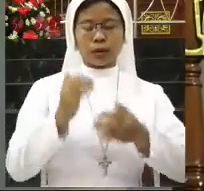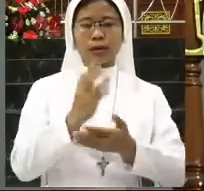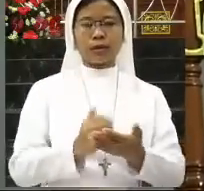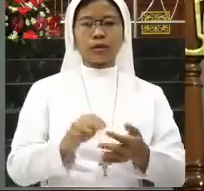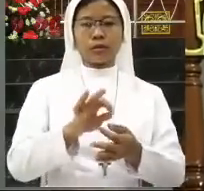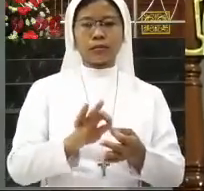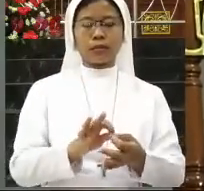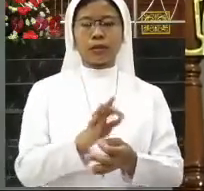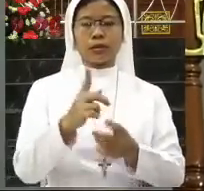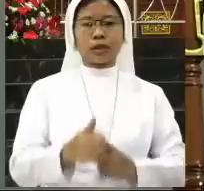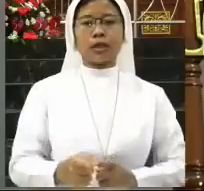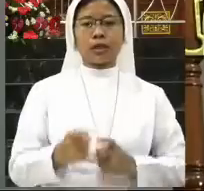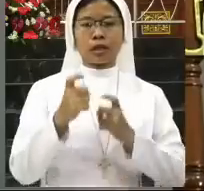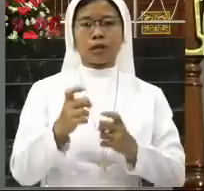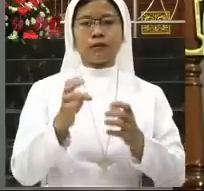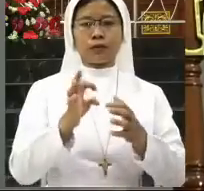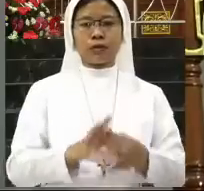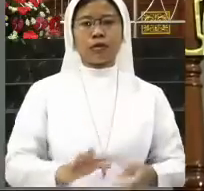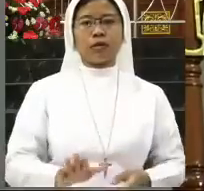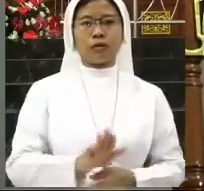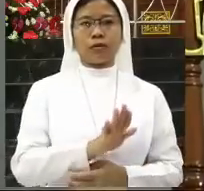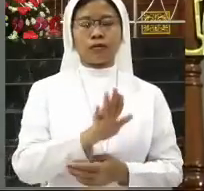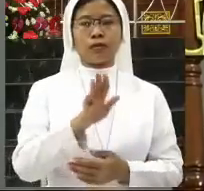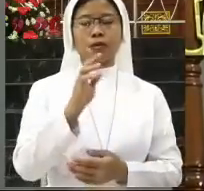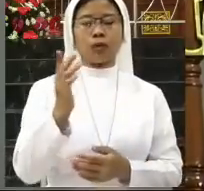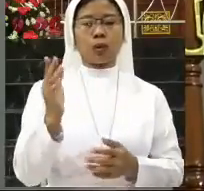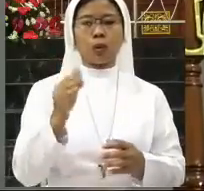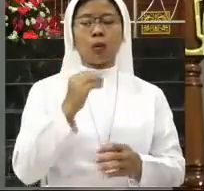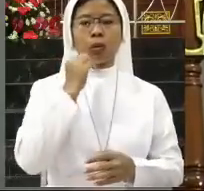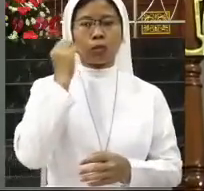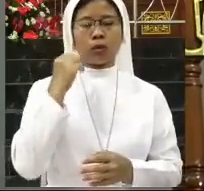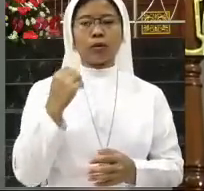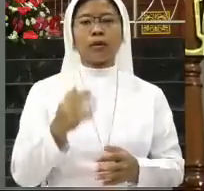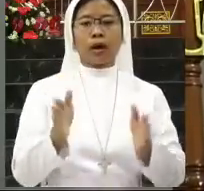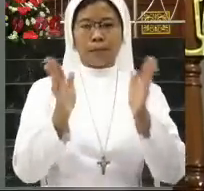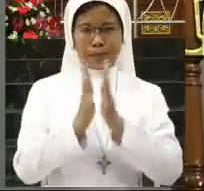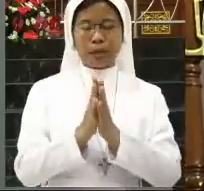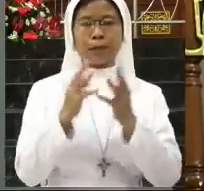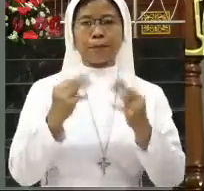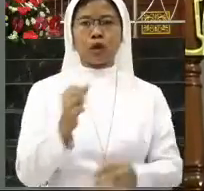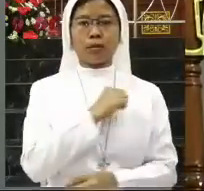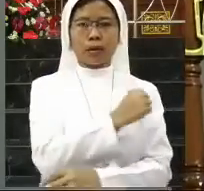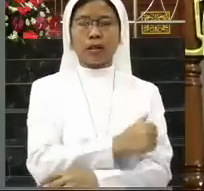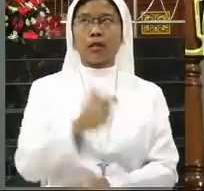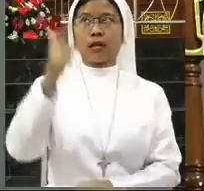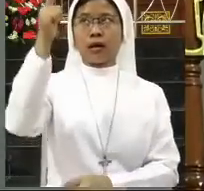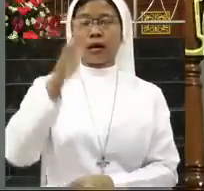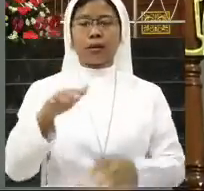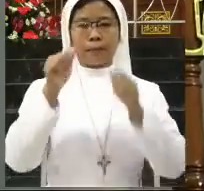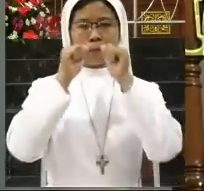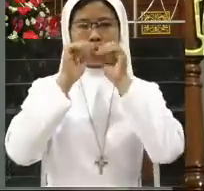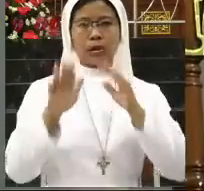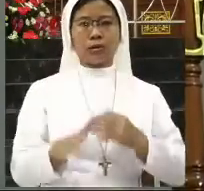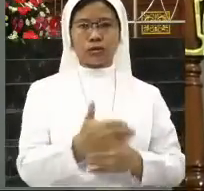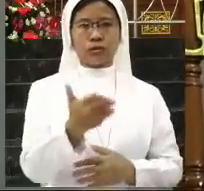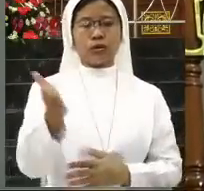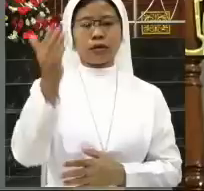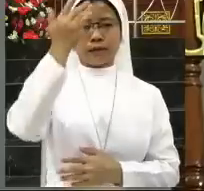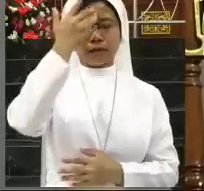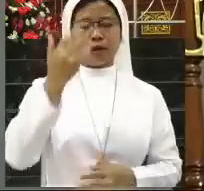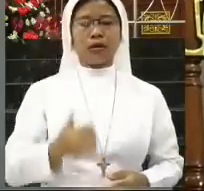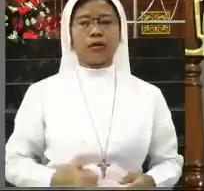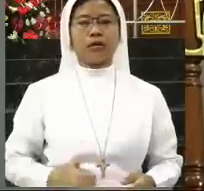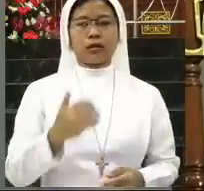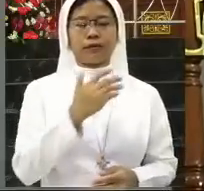and the gifts of your eternal home. Amen. And may the Almighty God bless you, the Father, and the